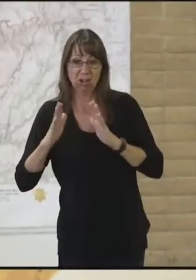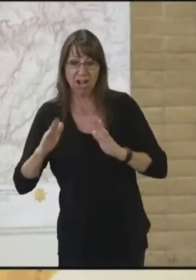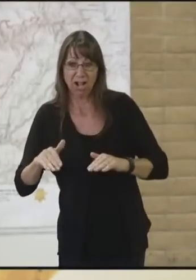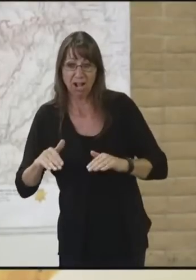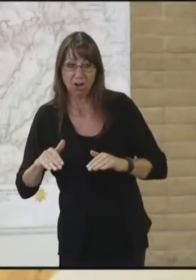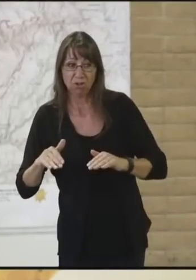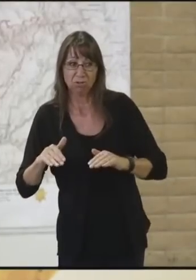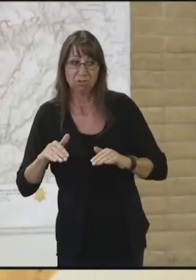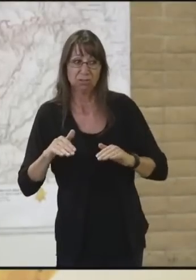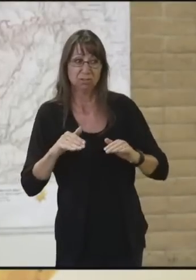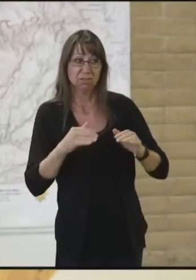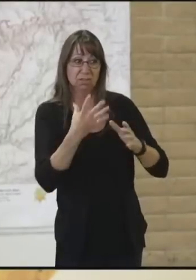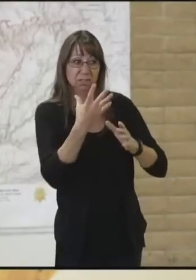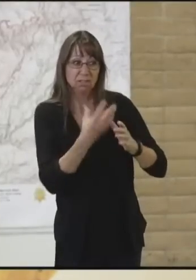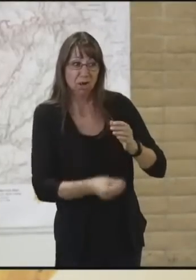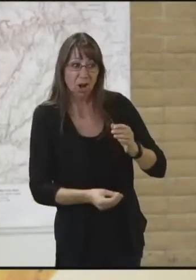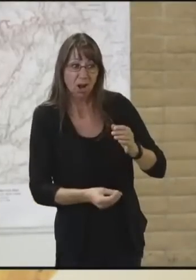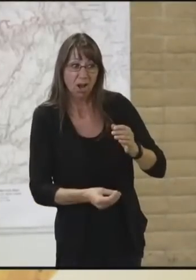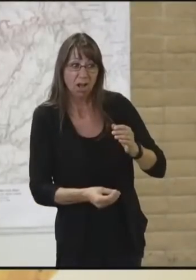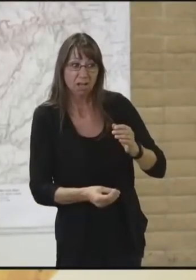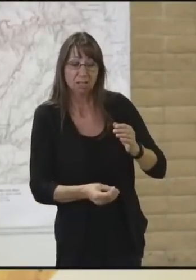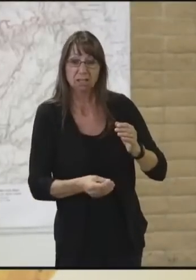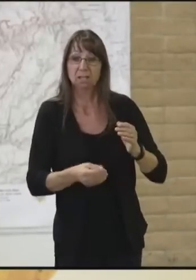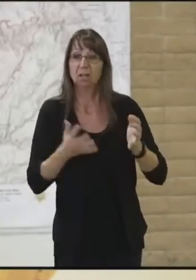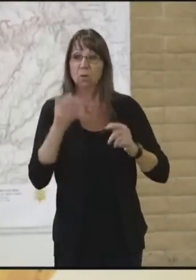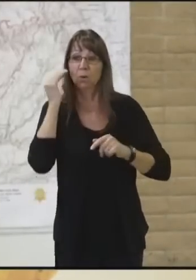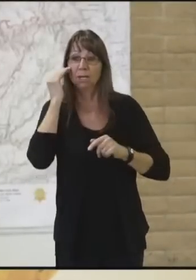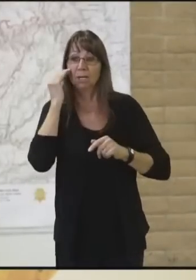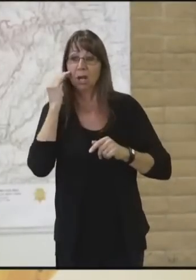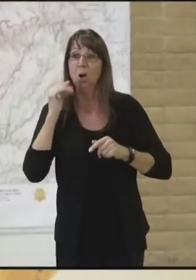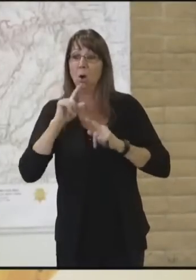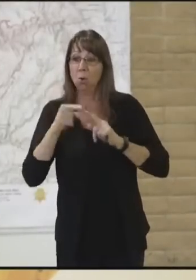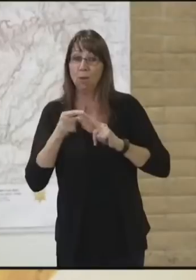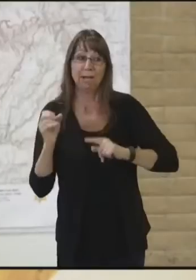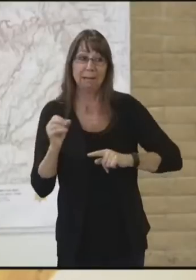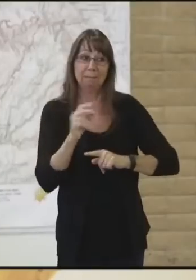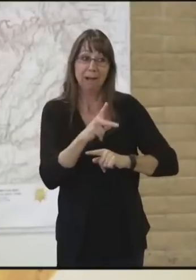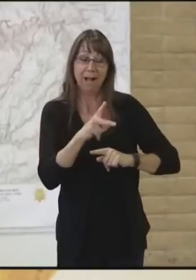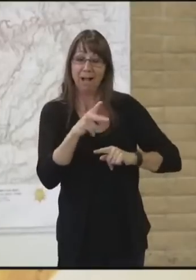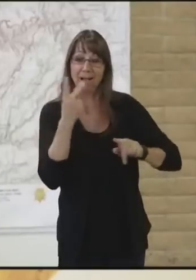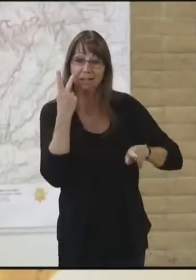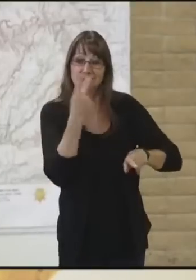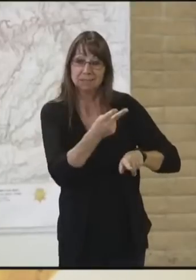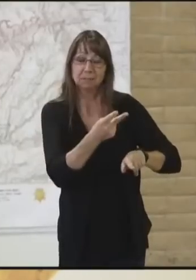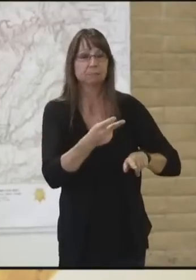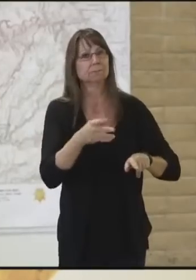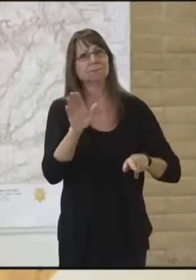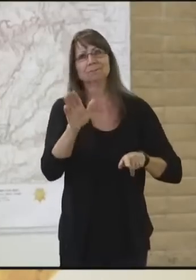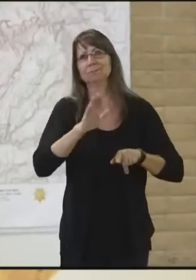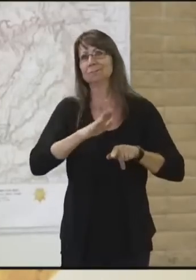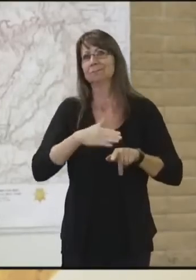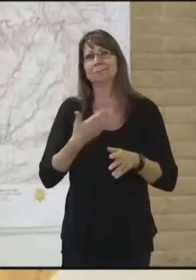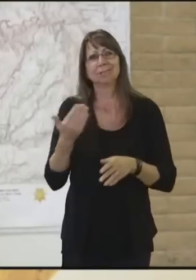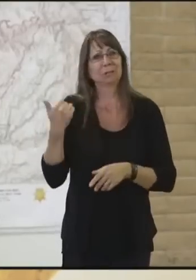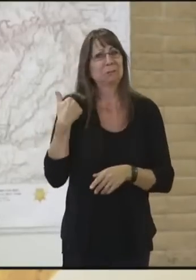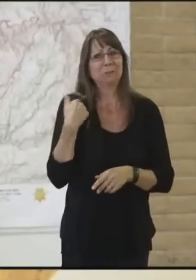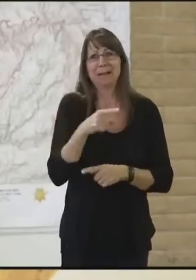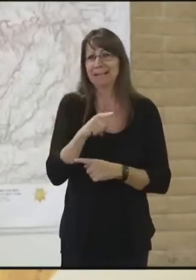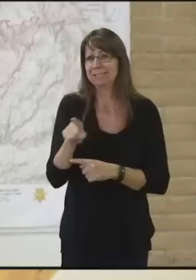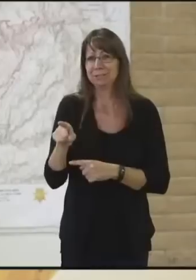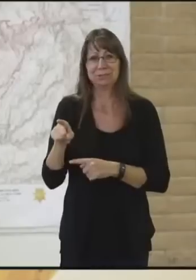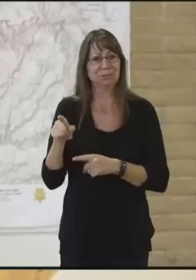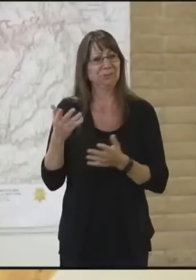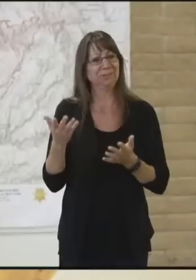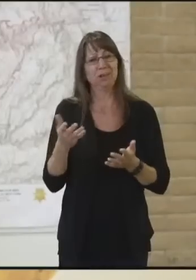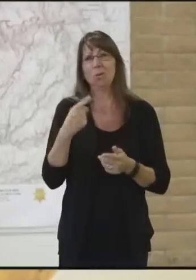heard, and they want to know when they're going to be able to go back. And I want to remind you that we're still less than 48 hours into this fire siege, and there's